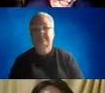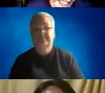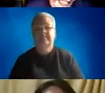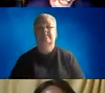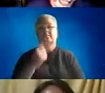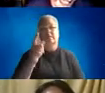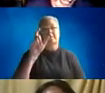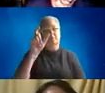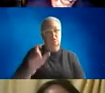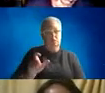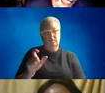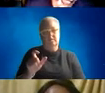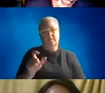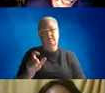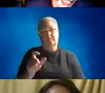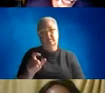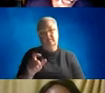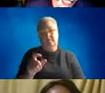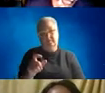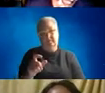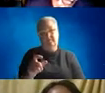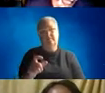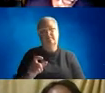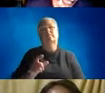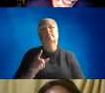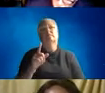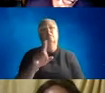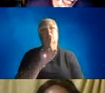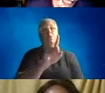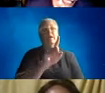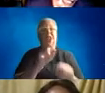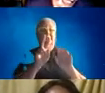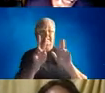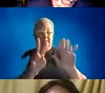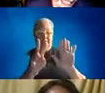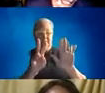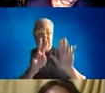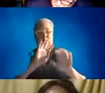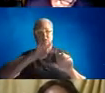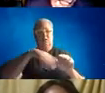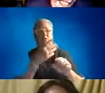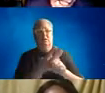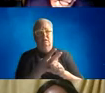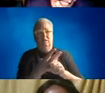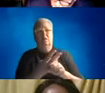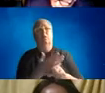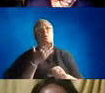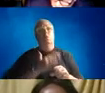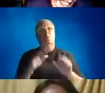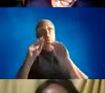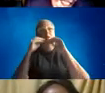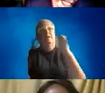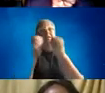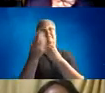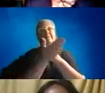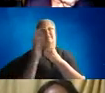Okelo UG on SDG 17, again, all partnering for the goals, including organizations for persons with